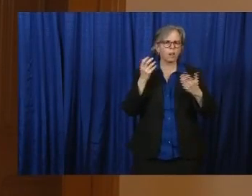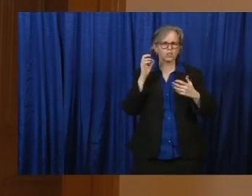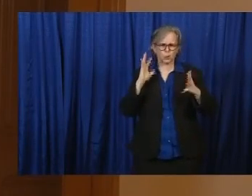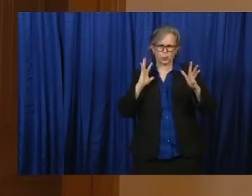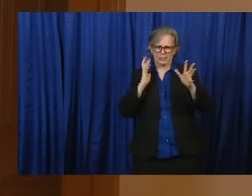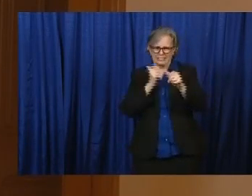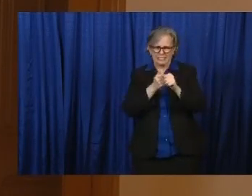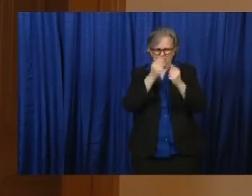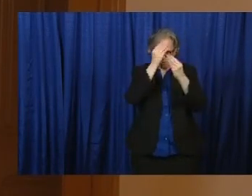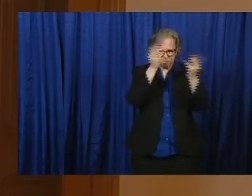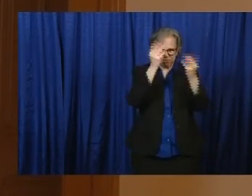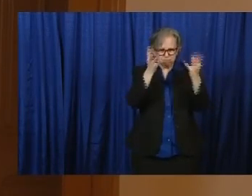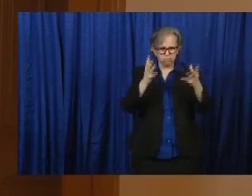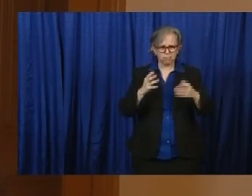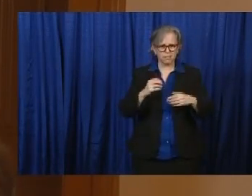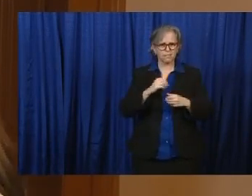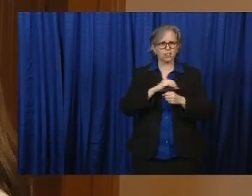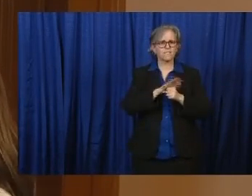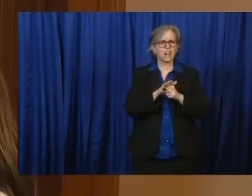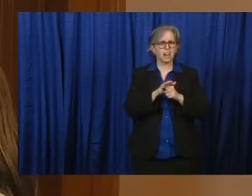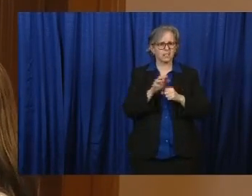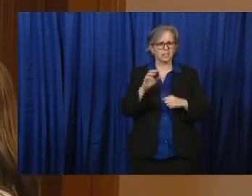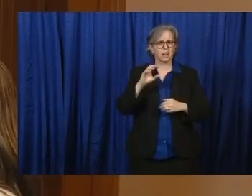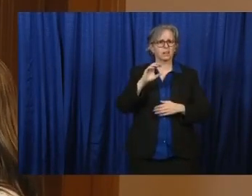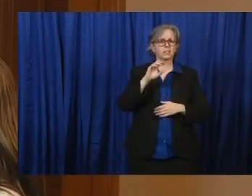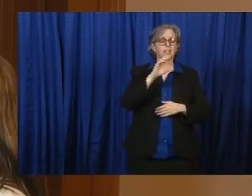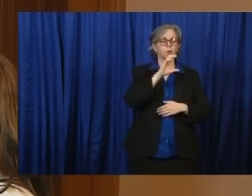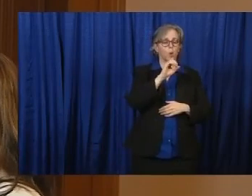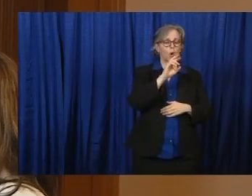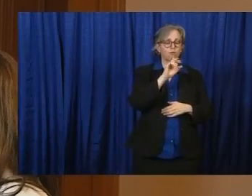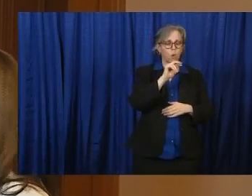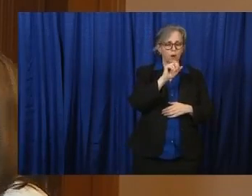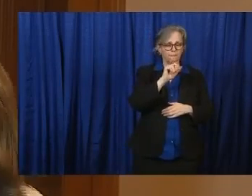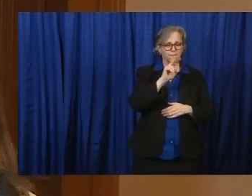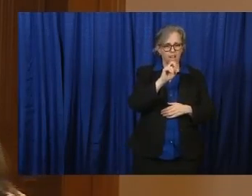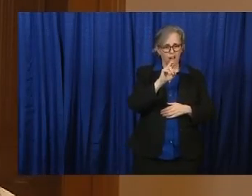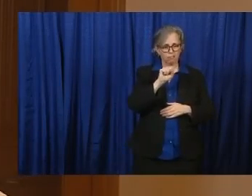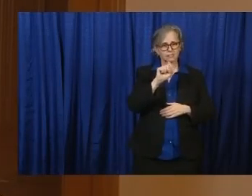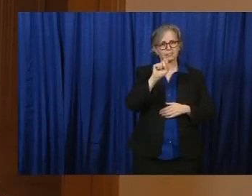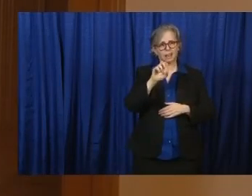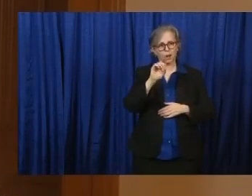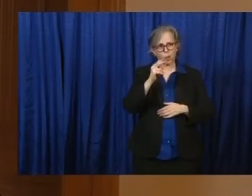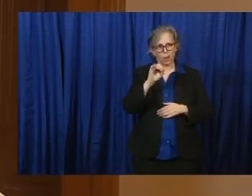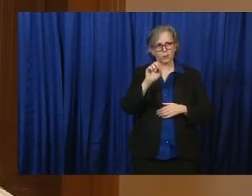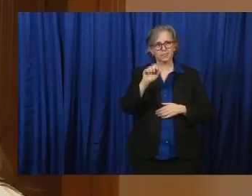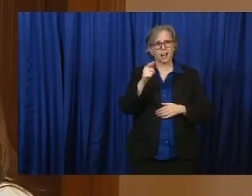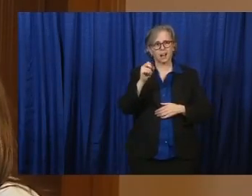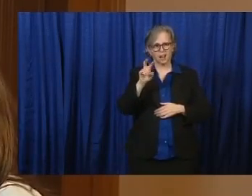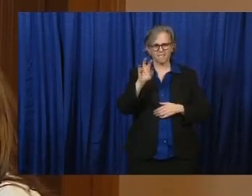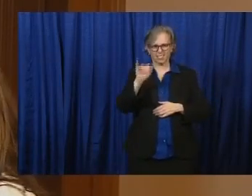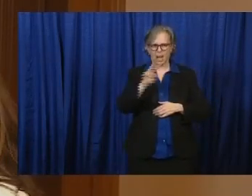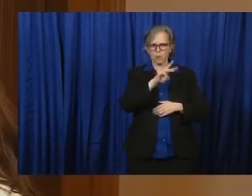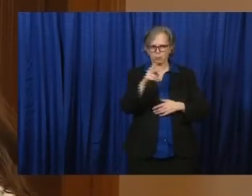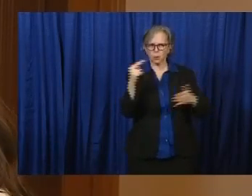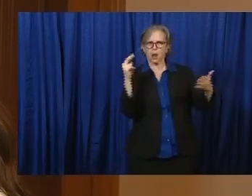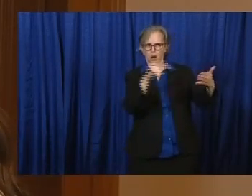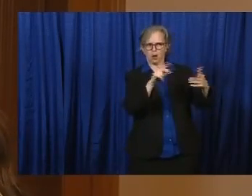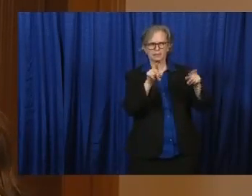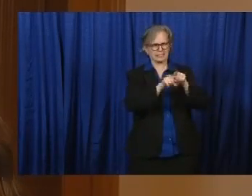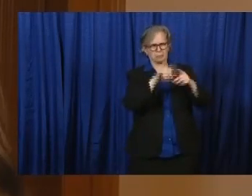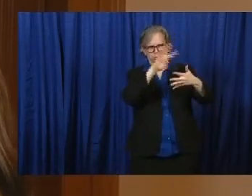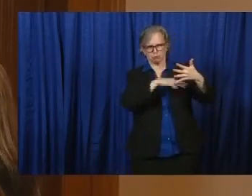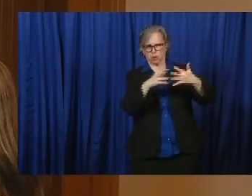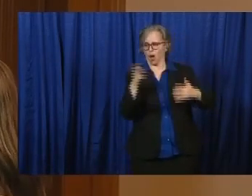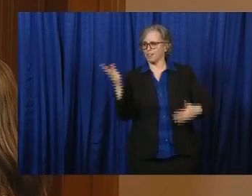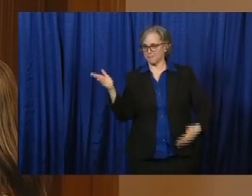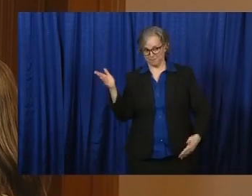you at coronavirus.ohio.gov, is our dashboard, and we are now at over